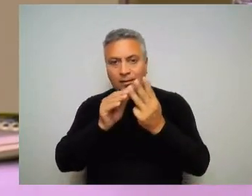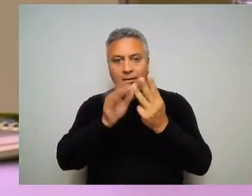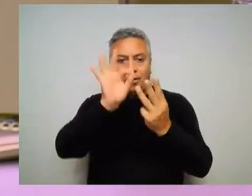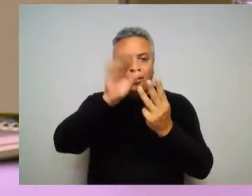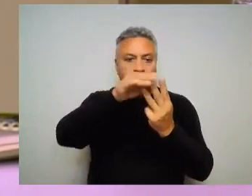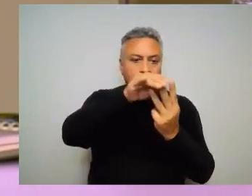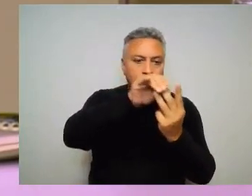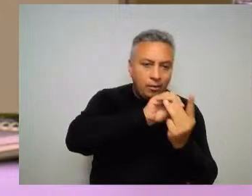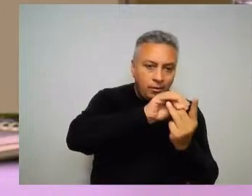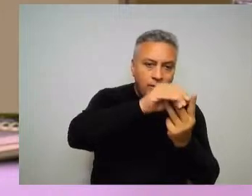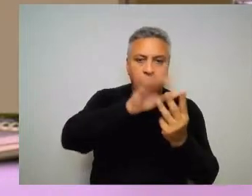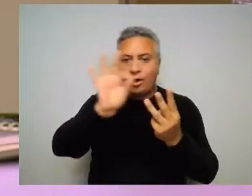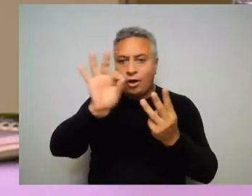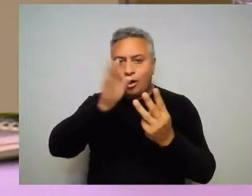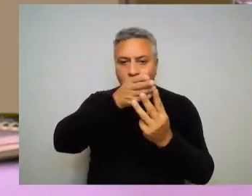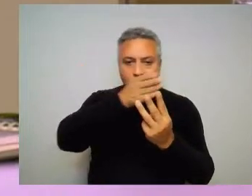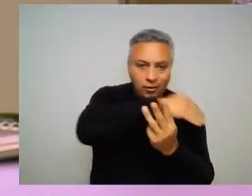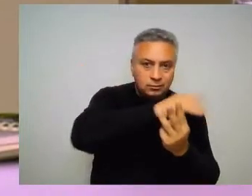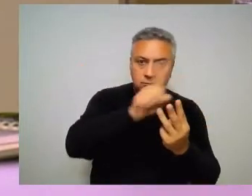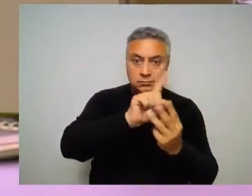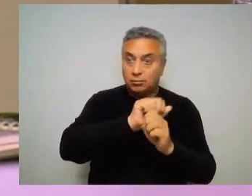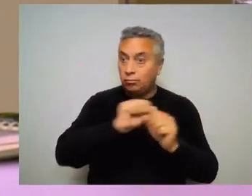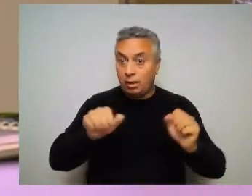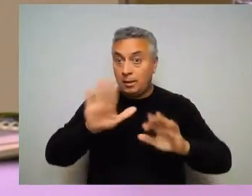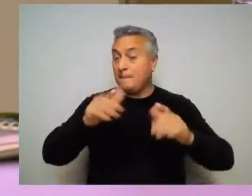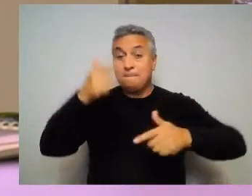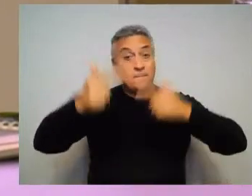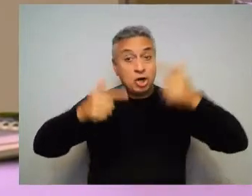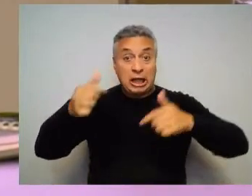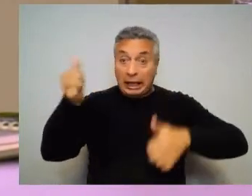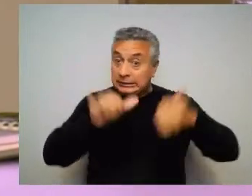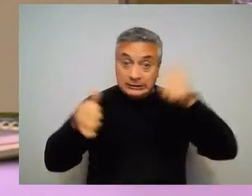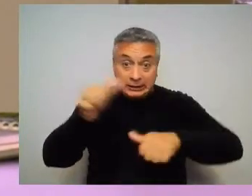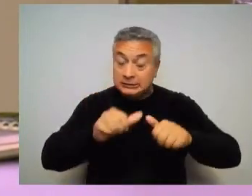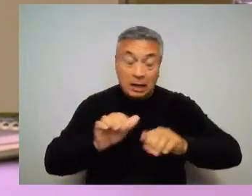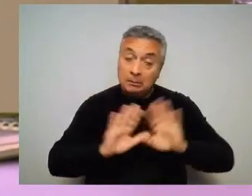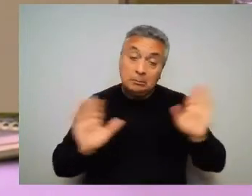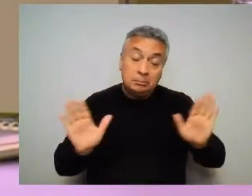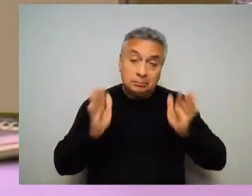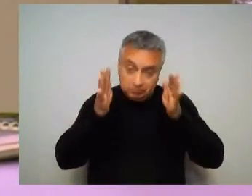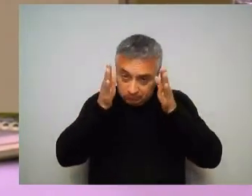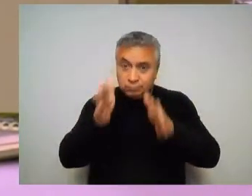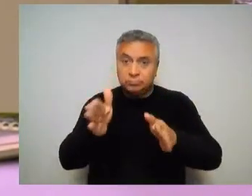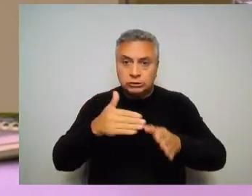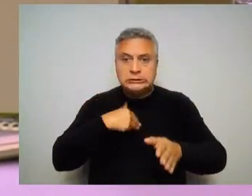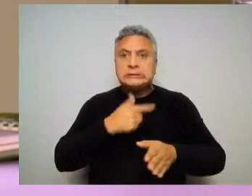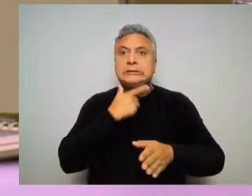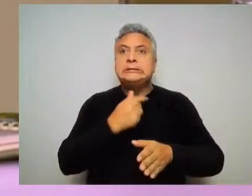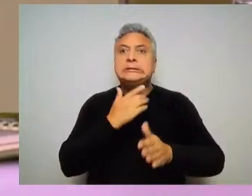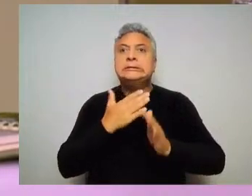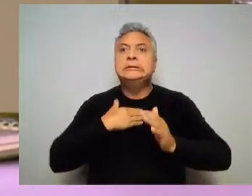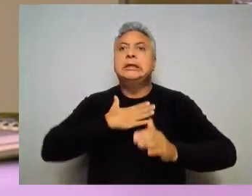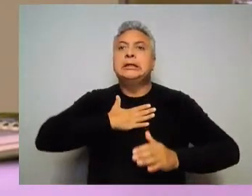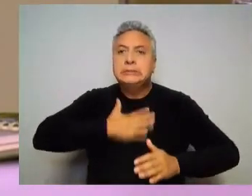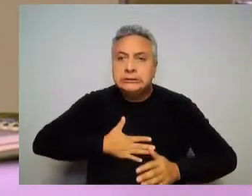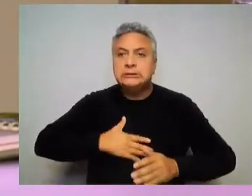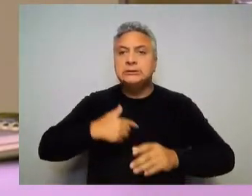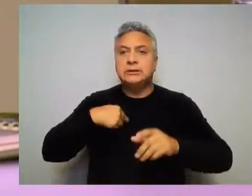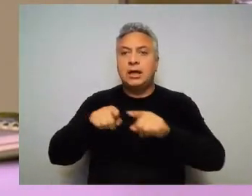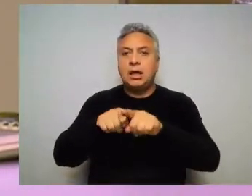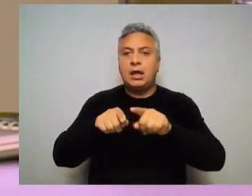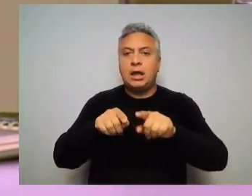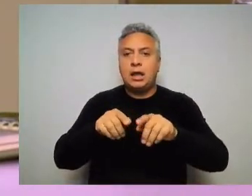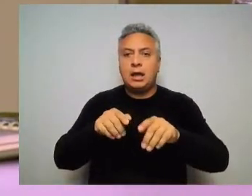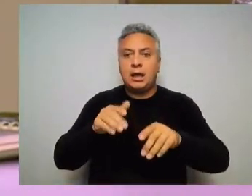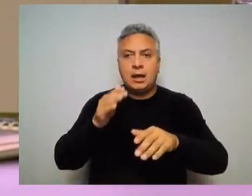or indistinguishable. It's different when you design policies for science and when you design technology than when you design policy